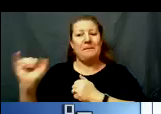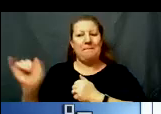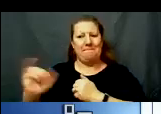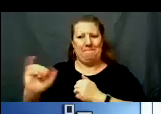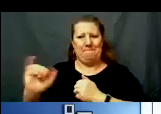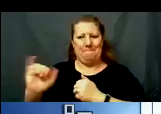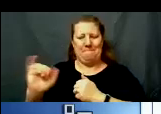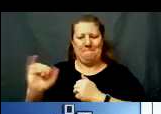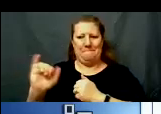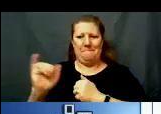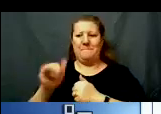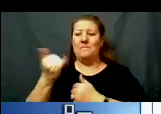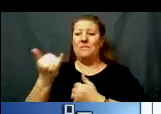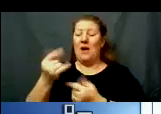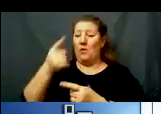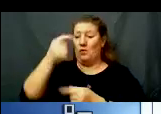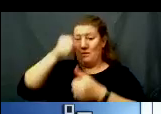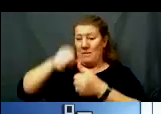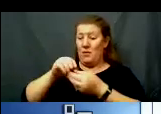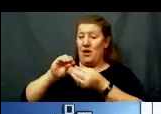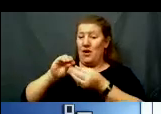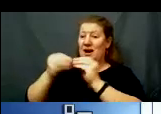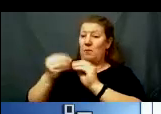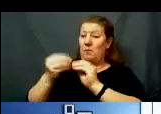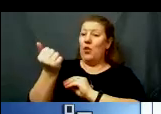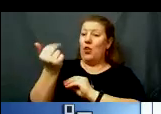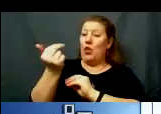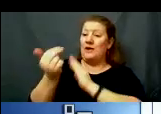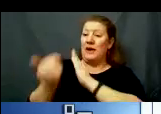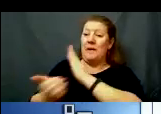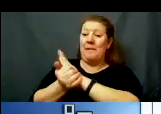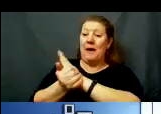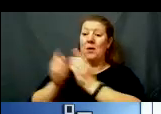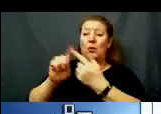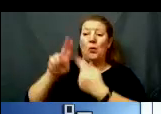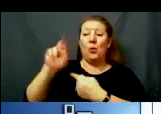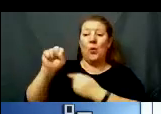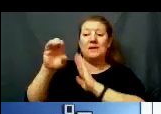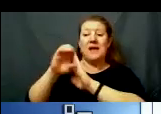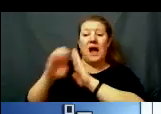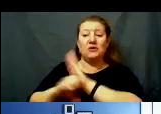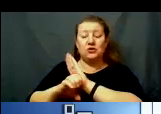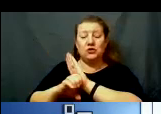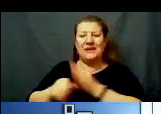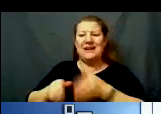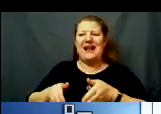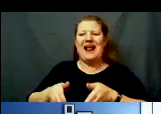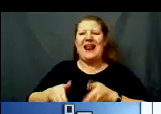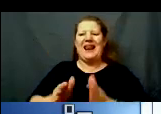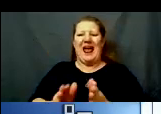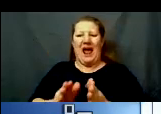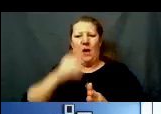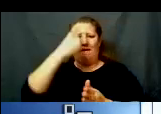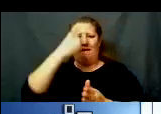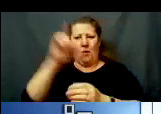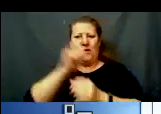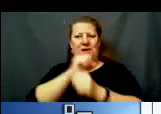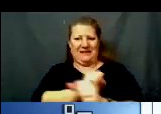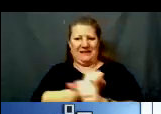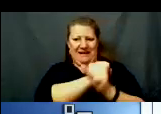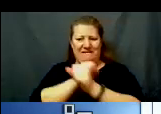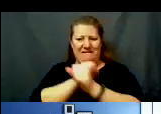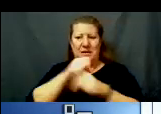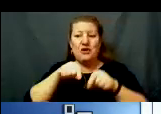the fact that the 13th Amendment to the United States Constitution allows for continued slavery or enslavement in